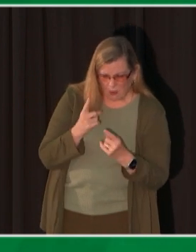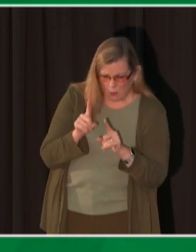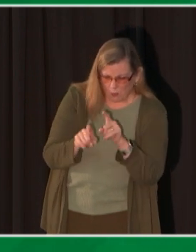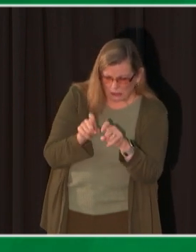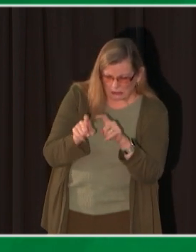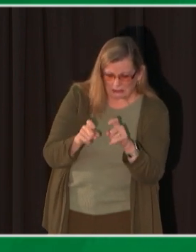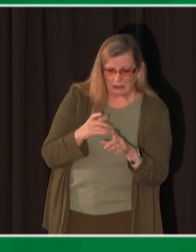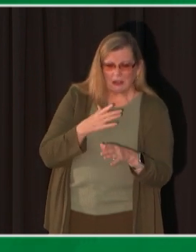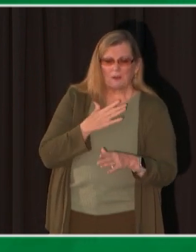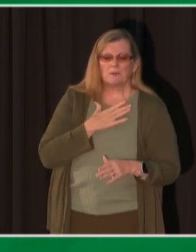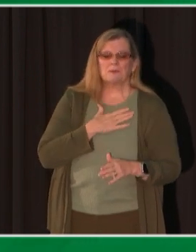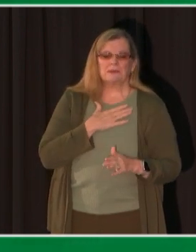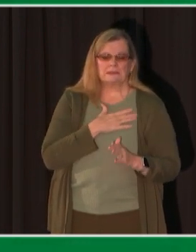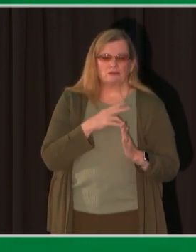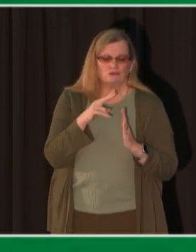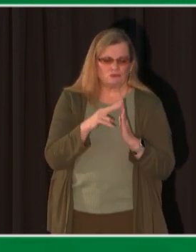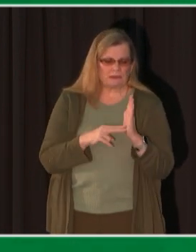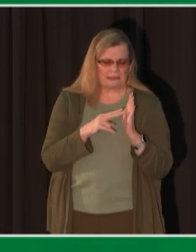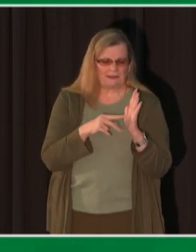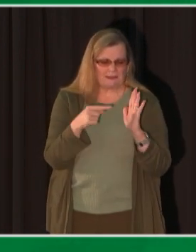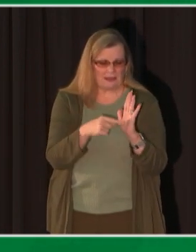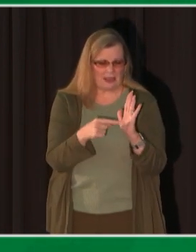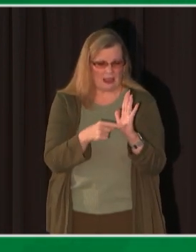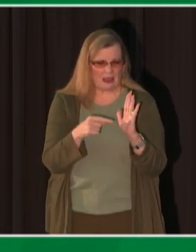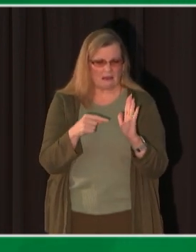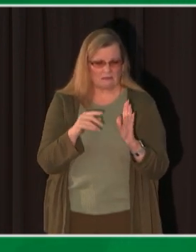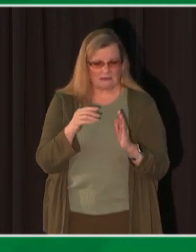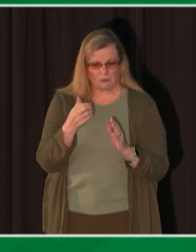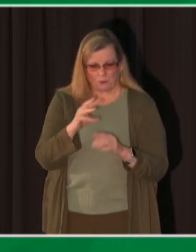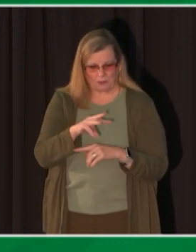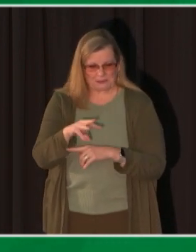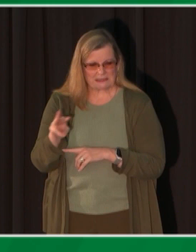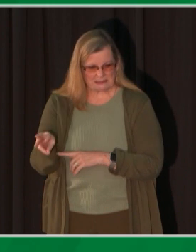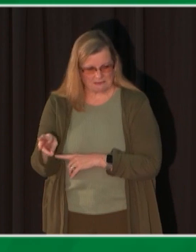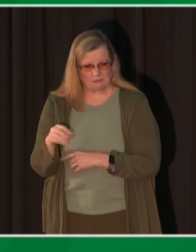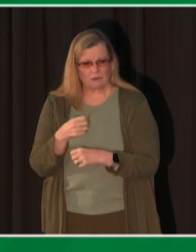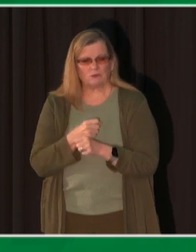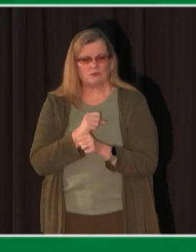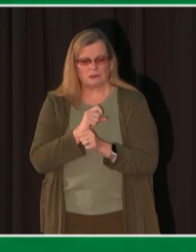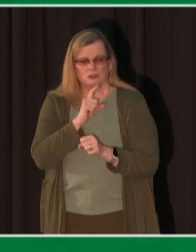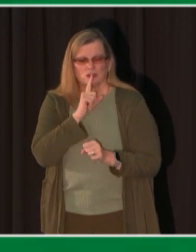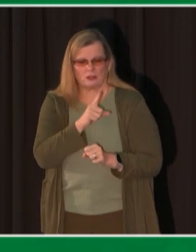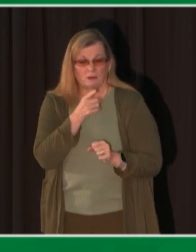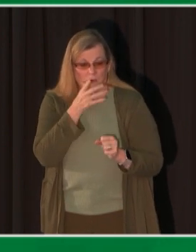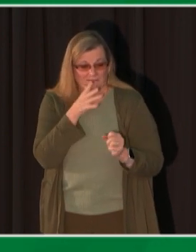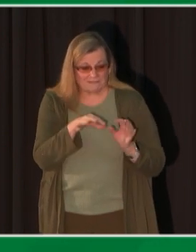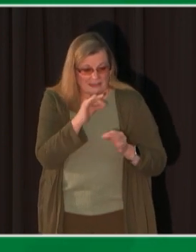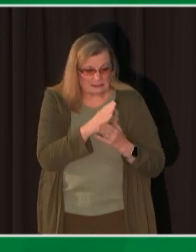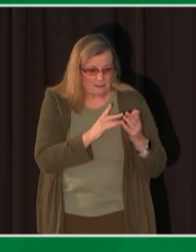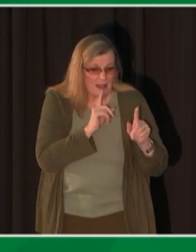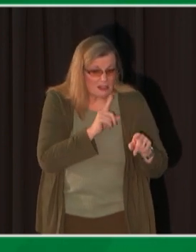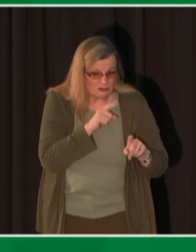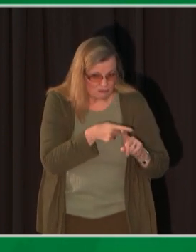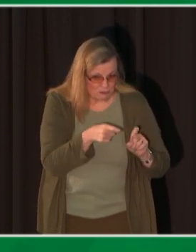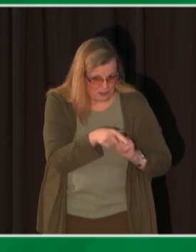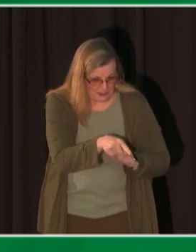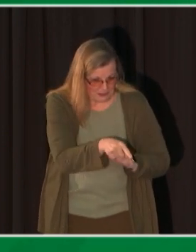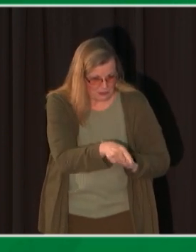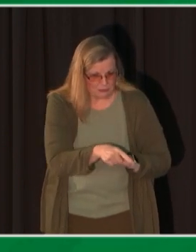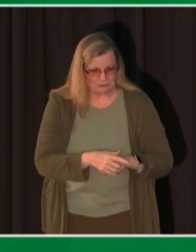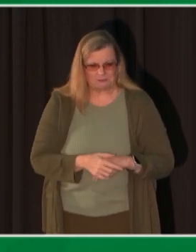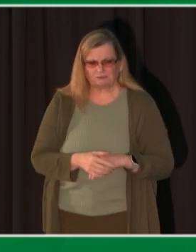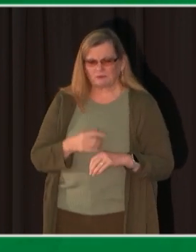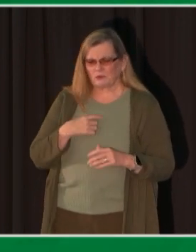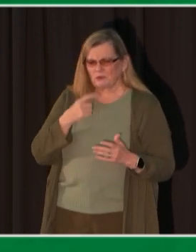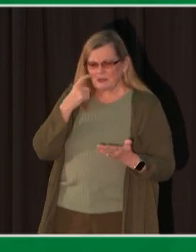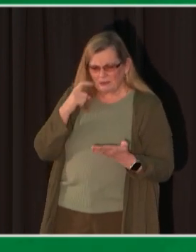through this document because a lot of your questions could be answered. Having said all of that, we recognize that